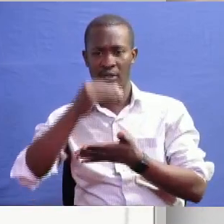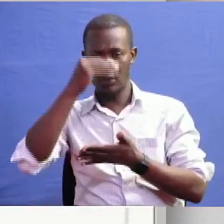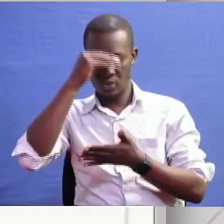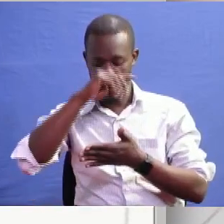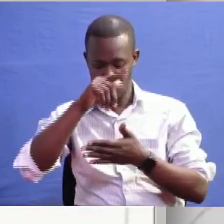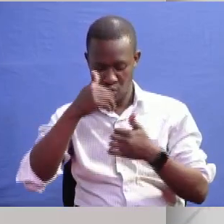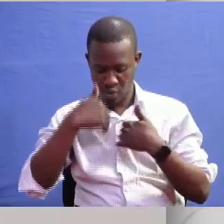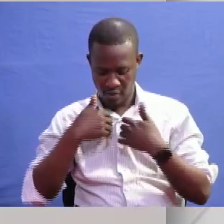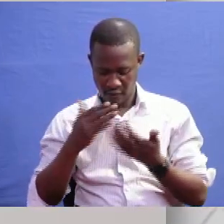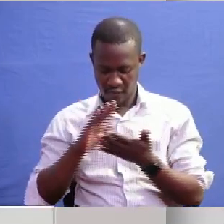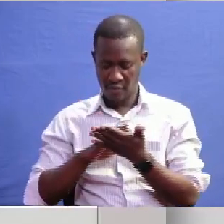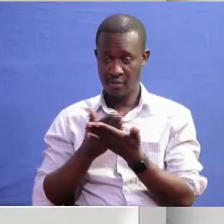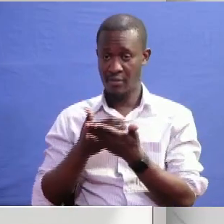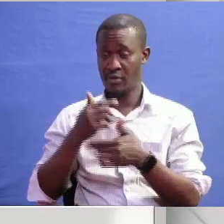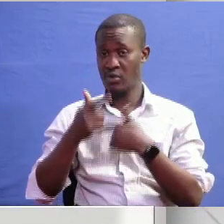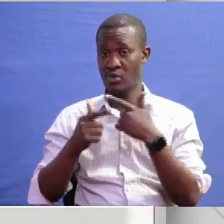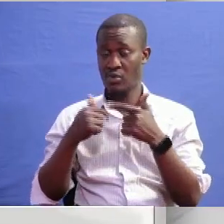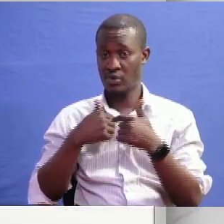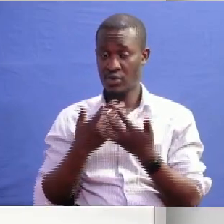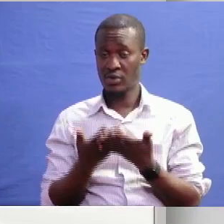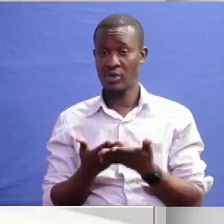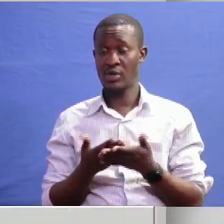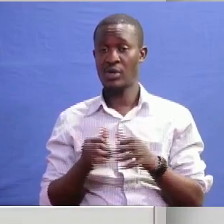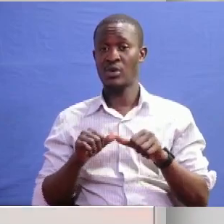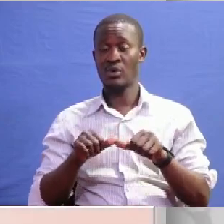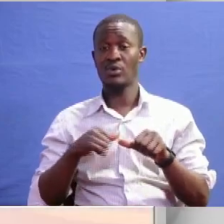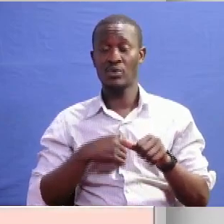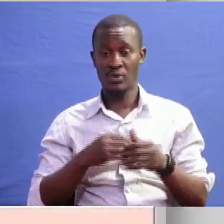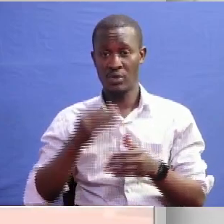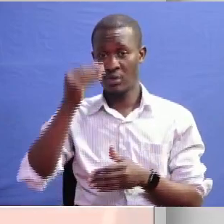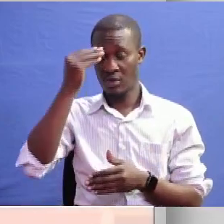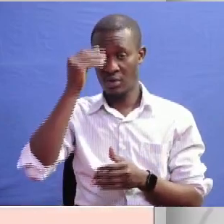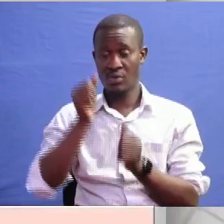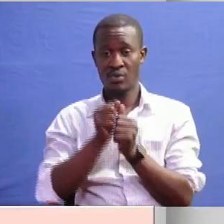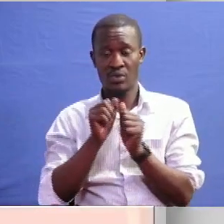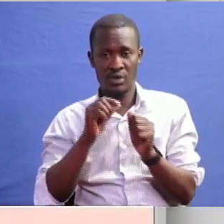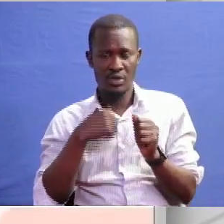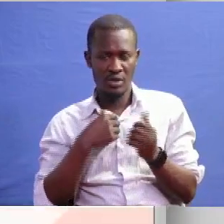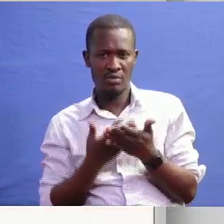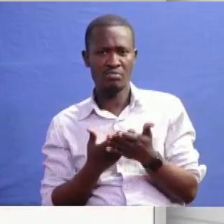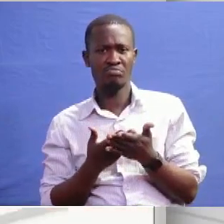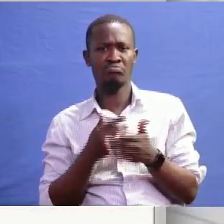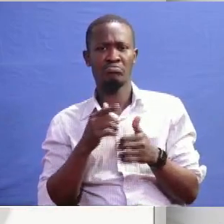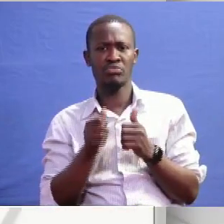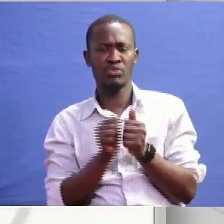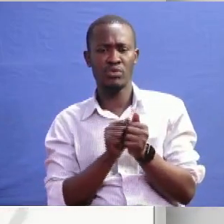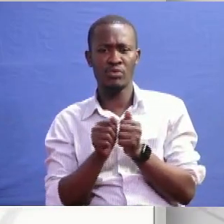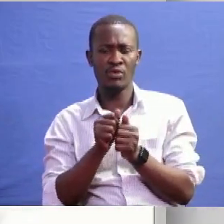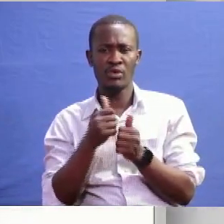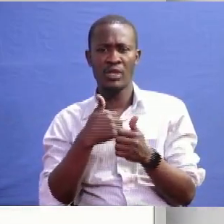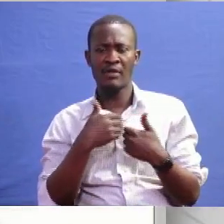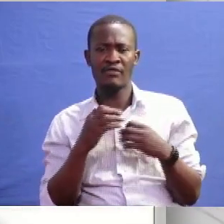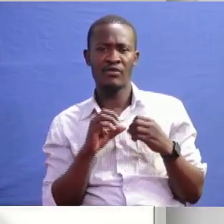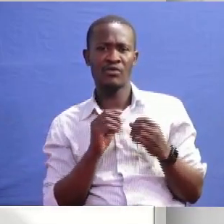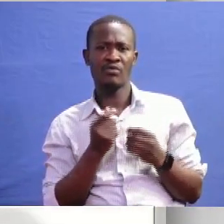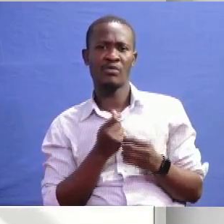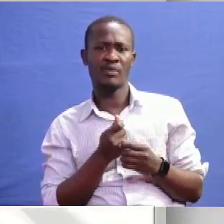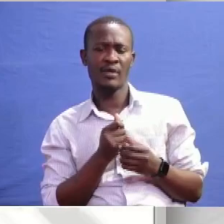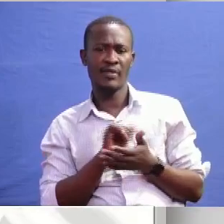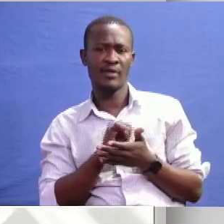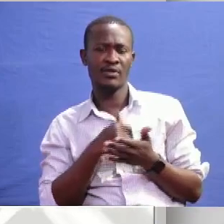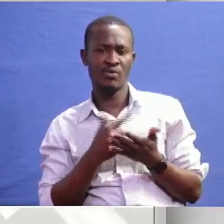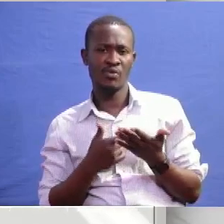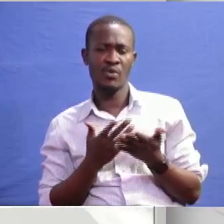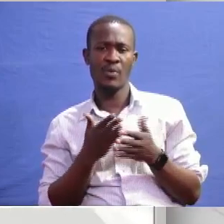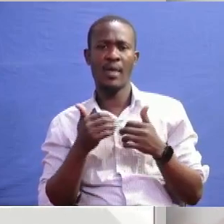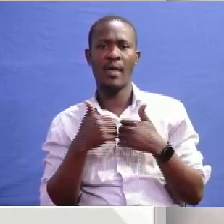apply will actually go on with their education without being interrupted because of lack of fund? Because this is something that we have to